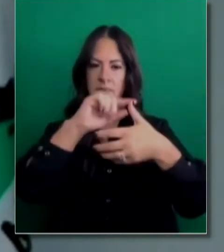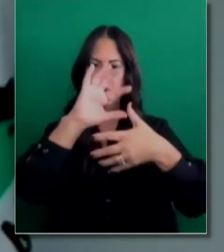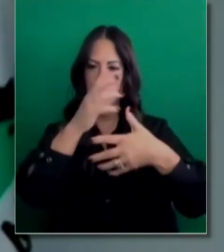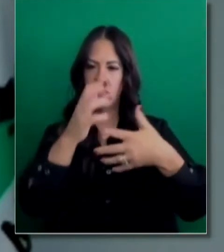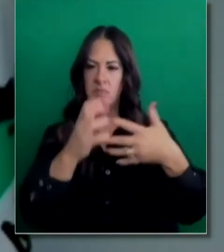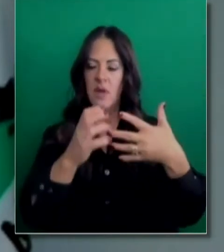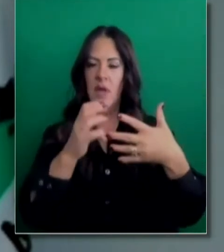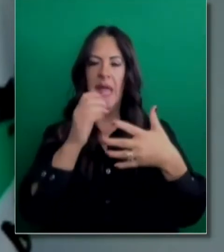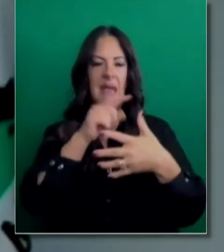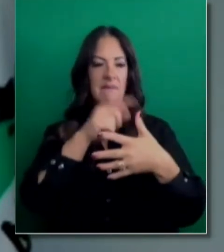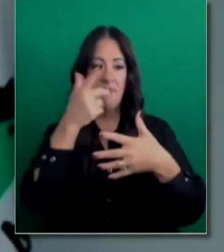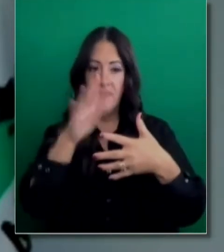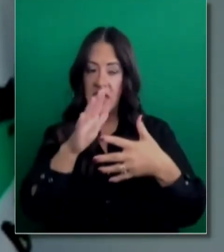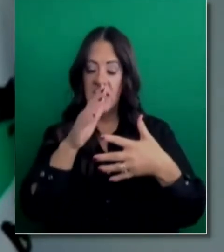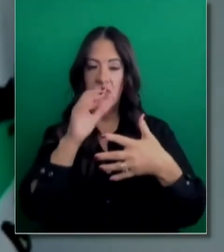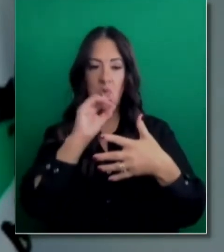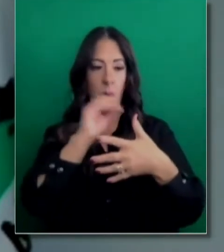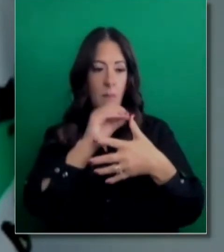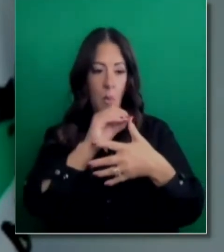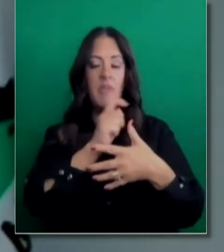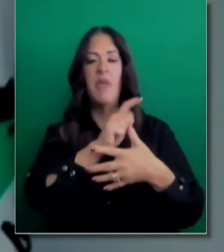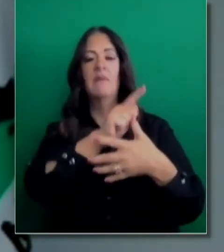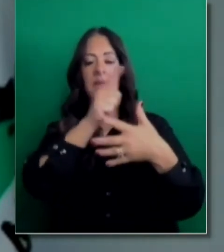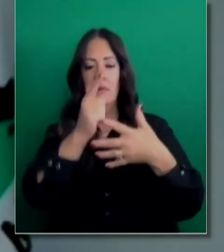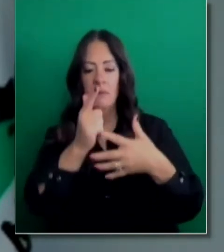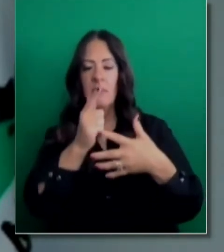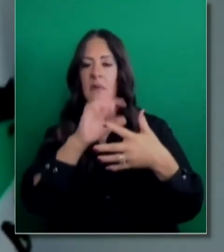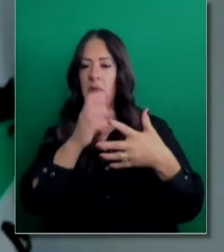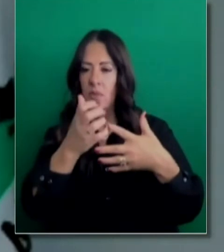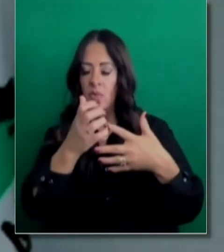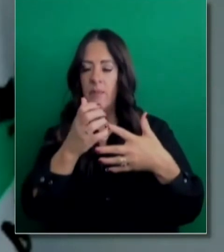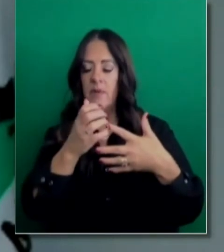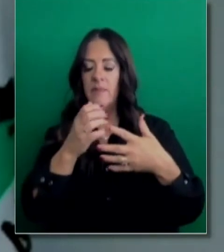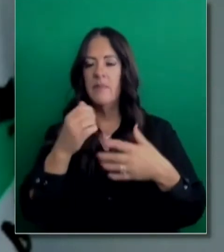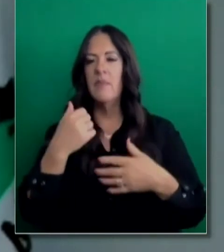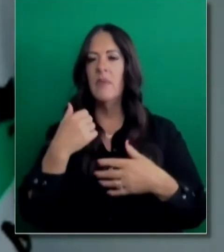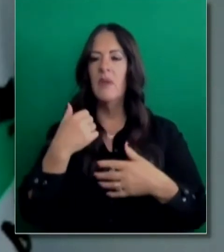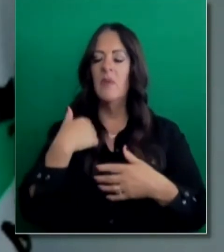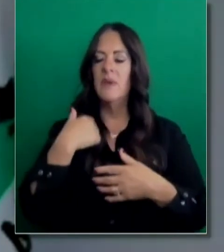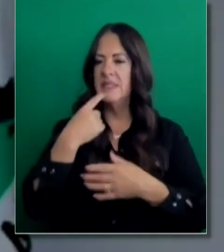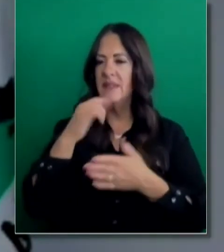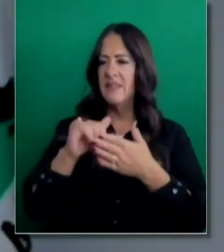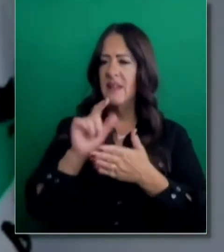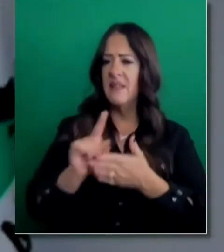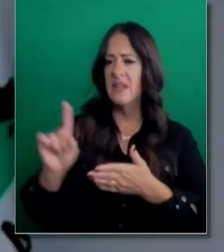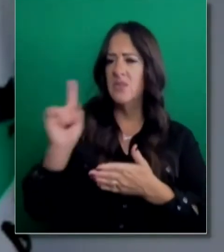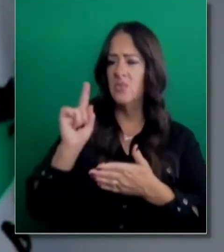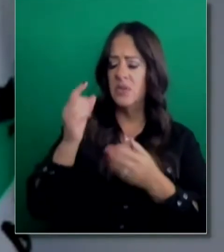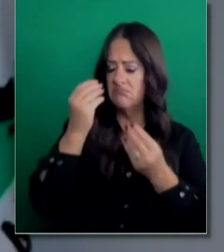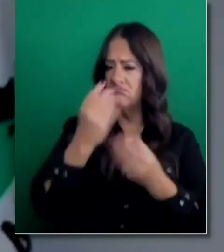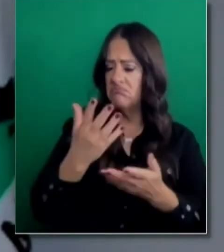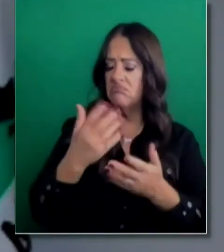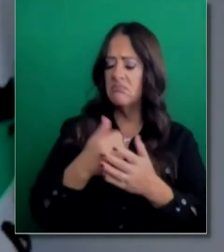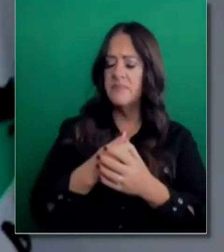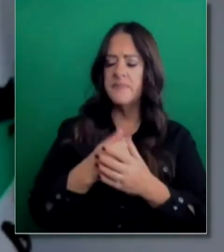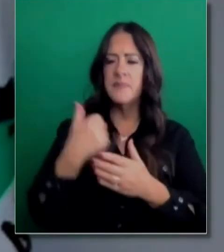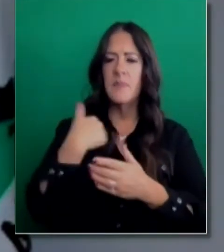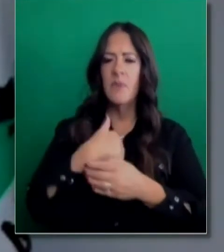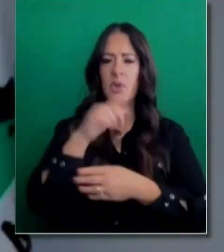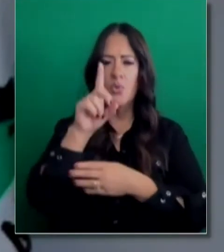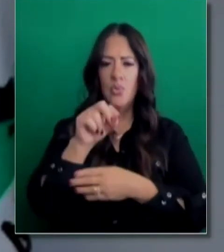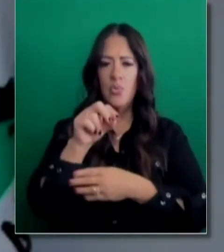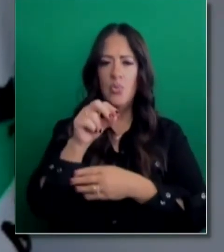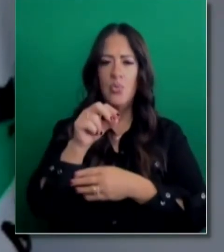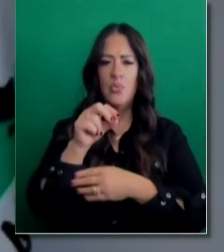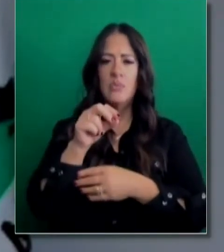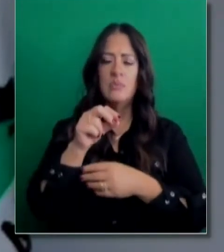dose goal that we set last week, and making sure that we really do create